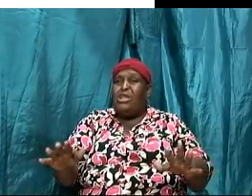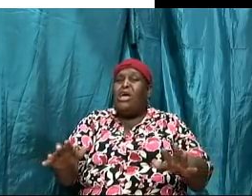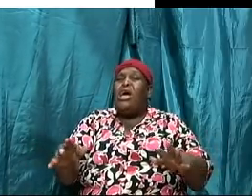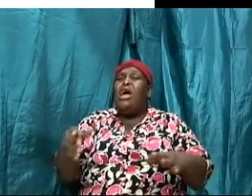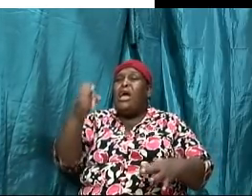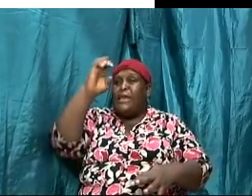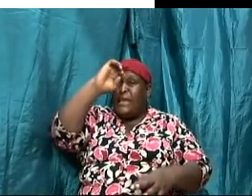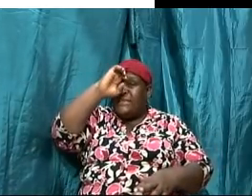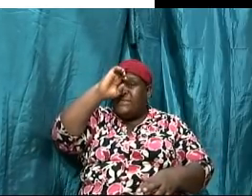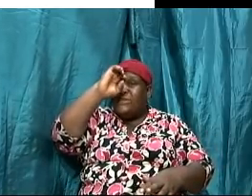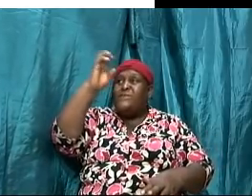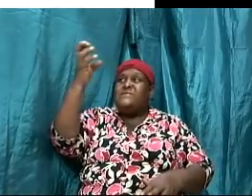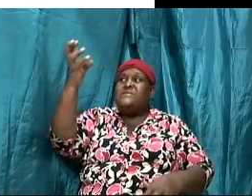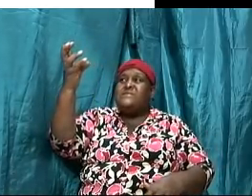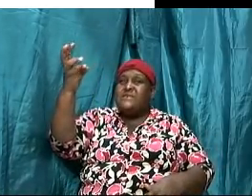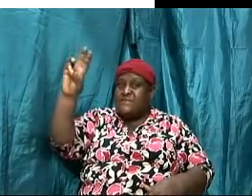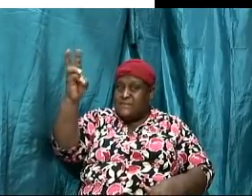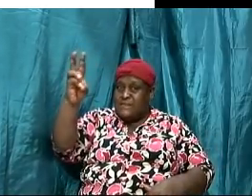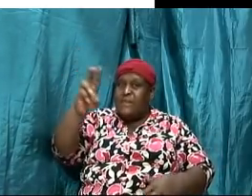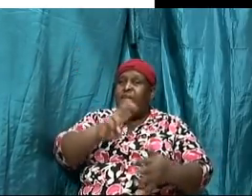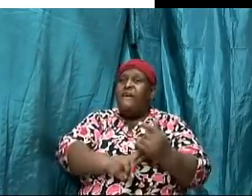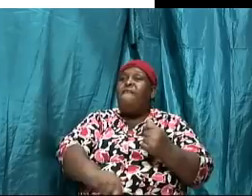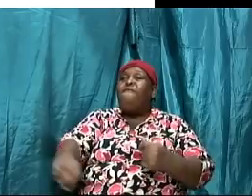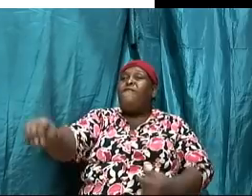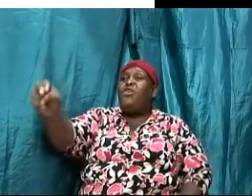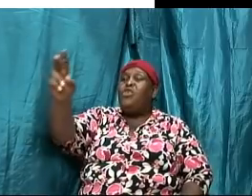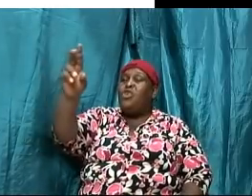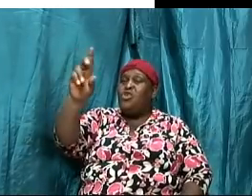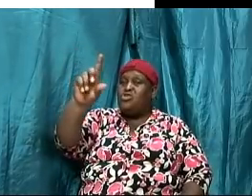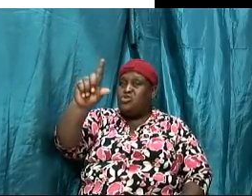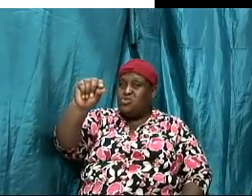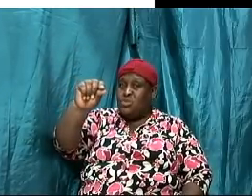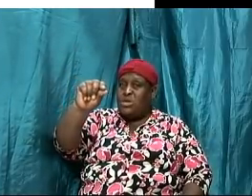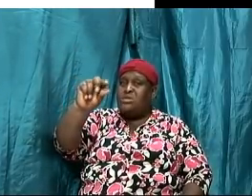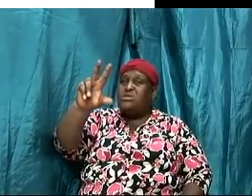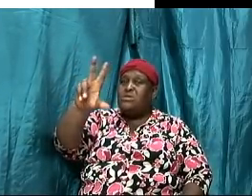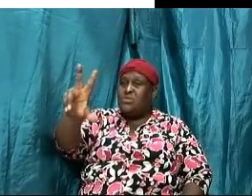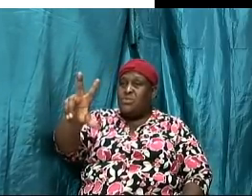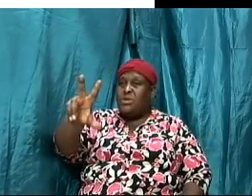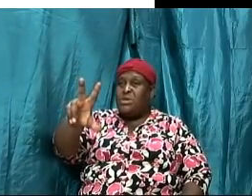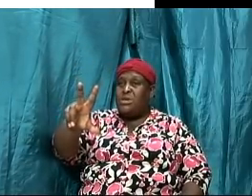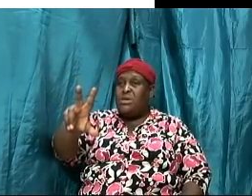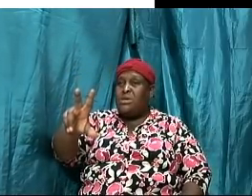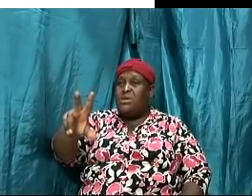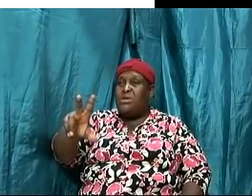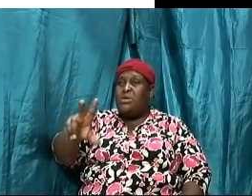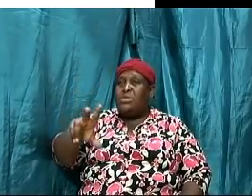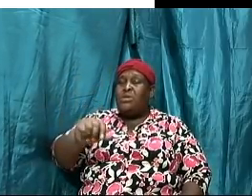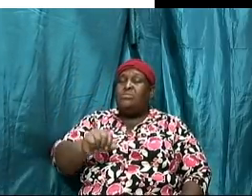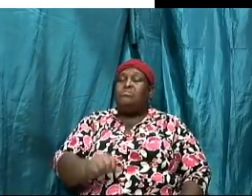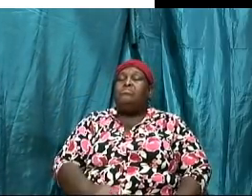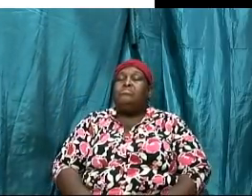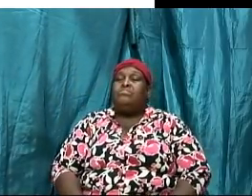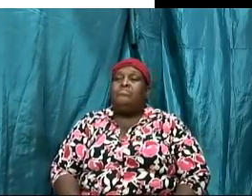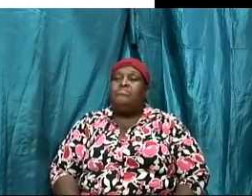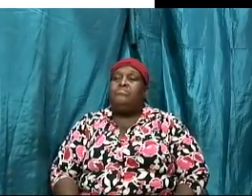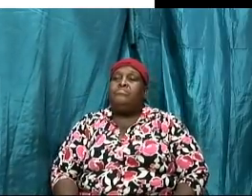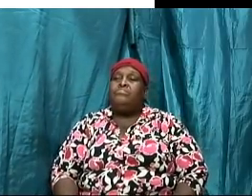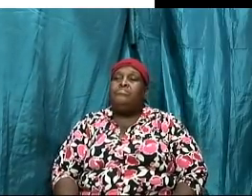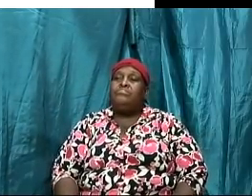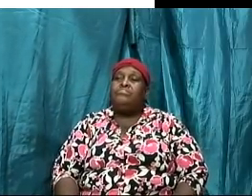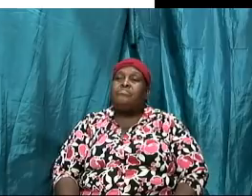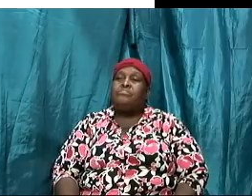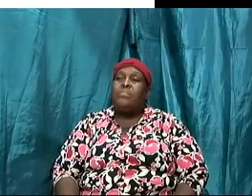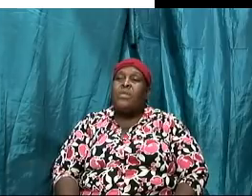now. Remember the Sabbath day to keep it holy. Again, let us look at why